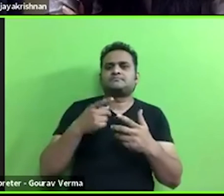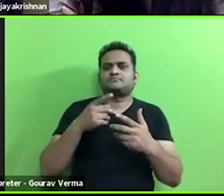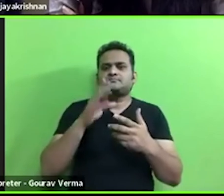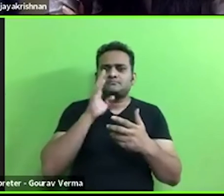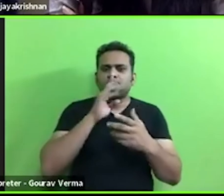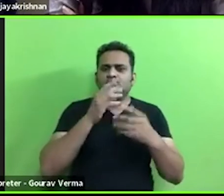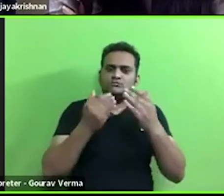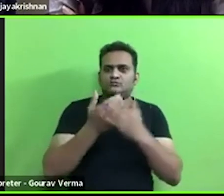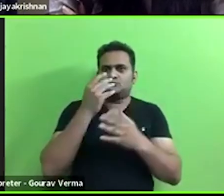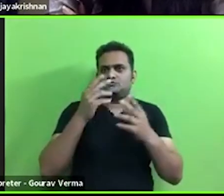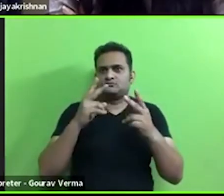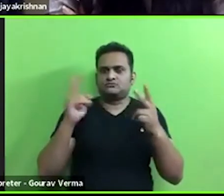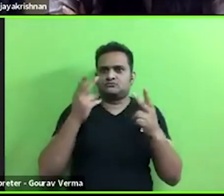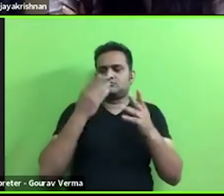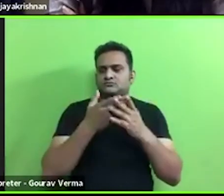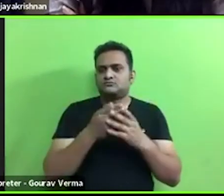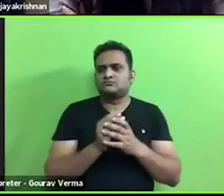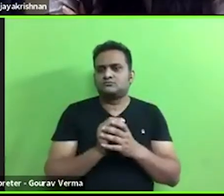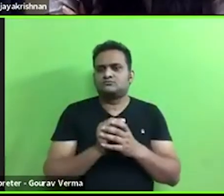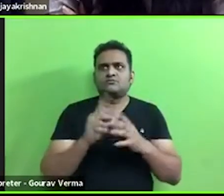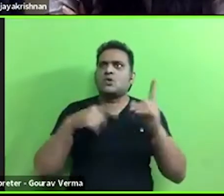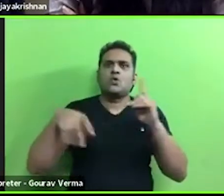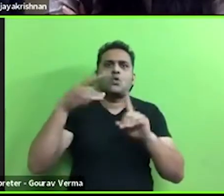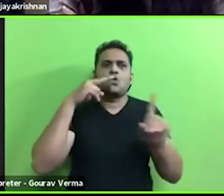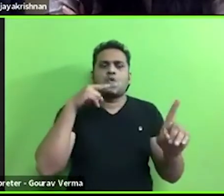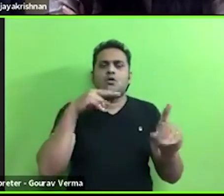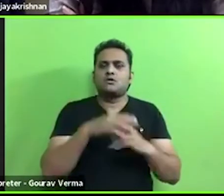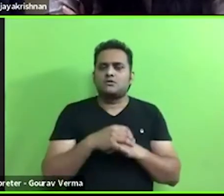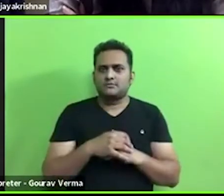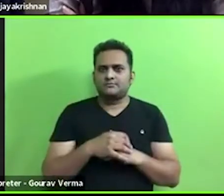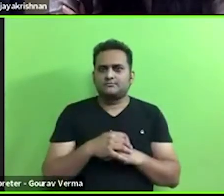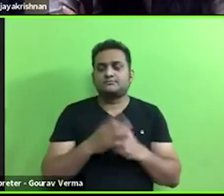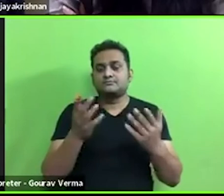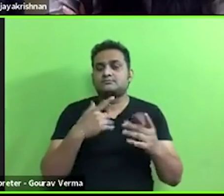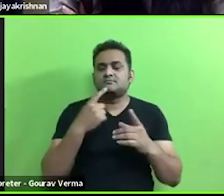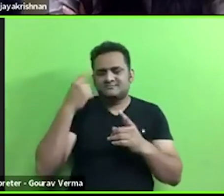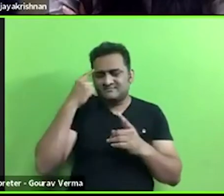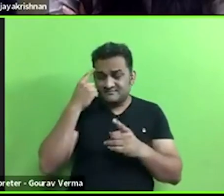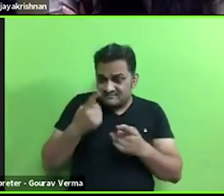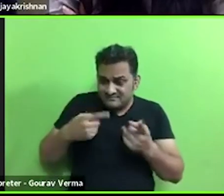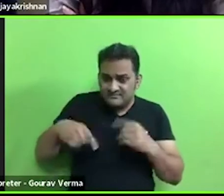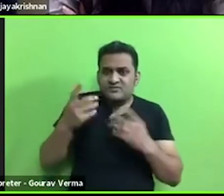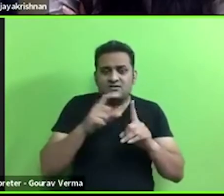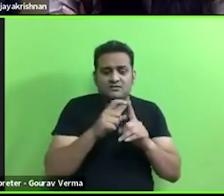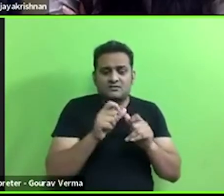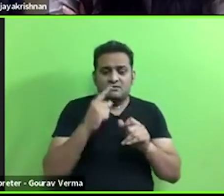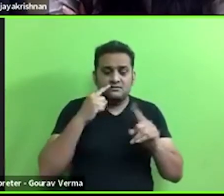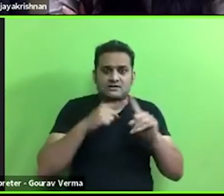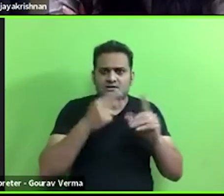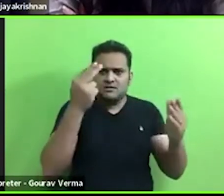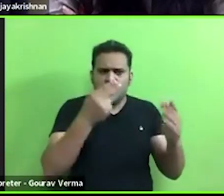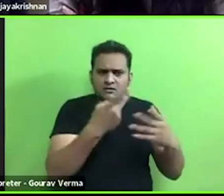of course, widely consumed by the rest of the world. How then we also think about this Dalit art forms? And if you ask